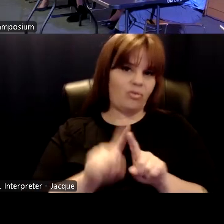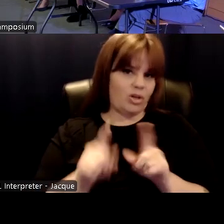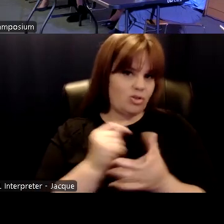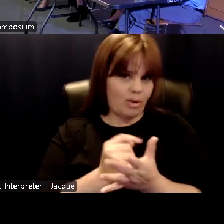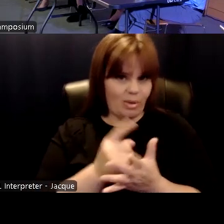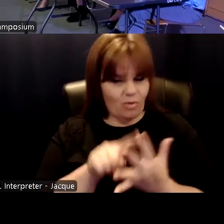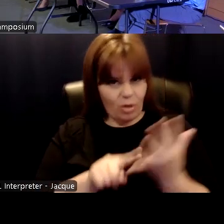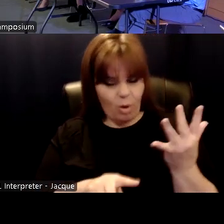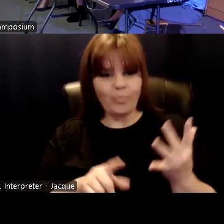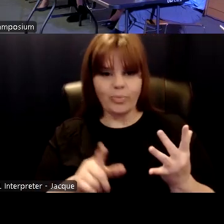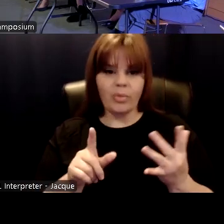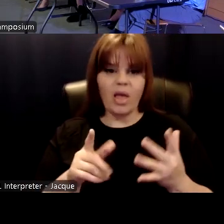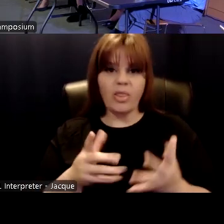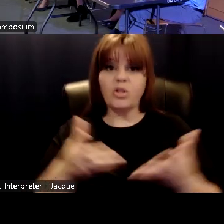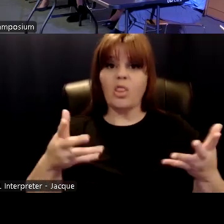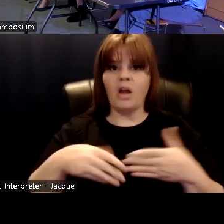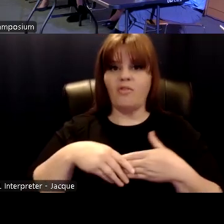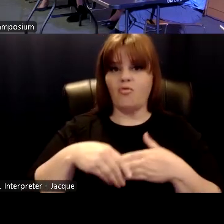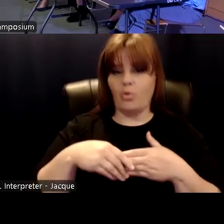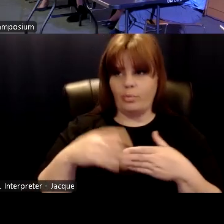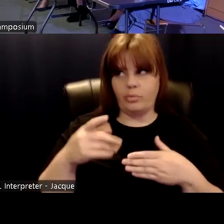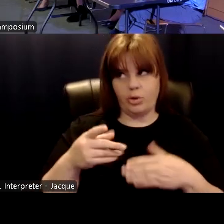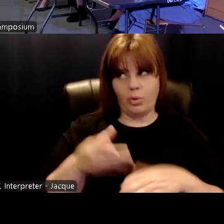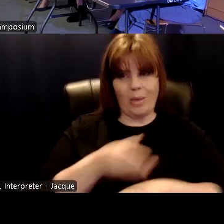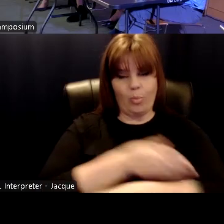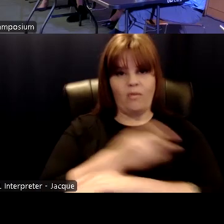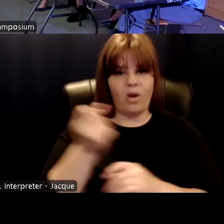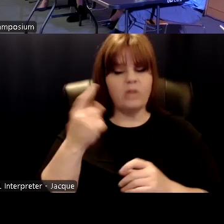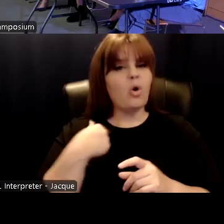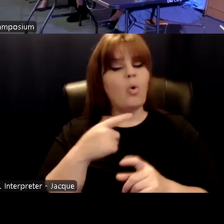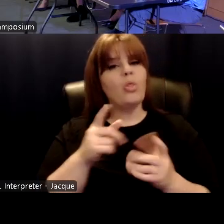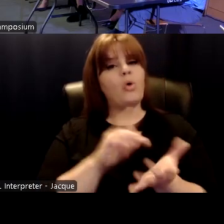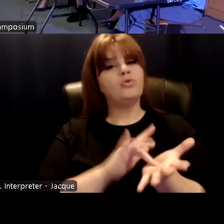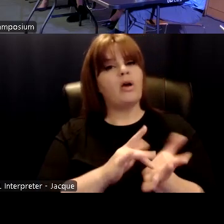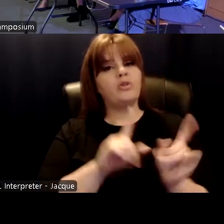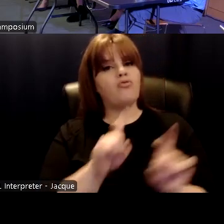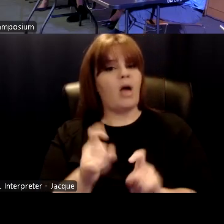for needing to improve our understanding so that those drugs are trialed in the